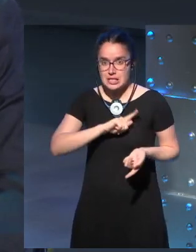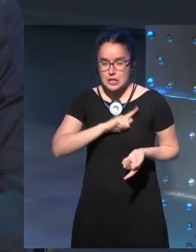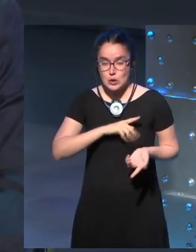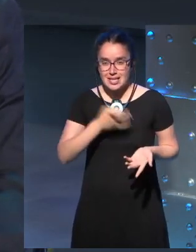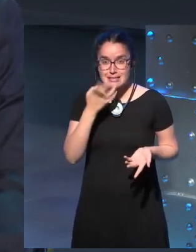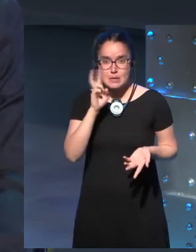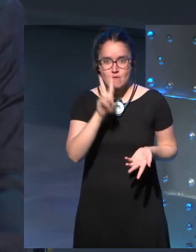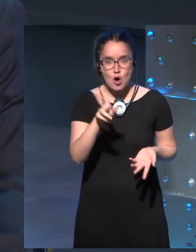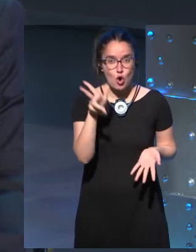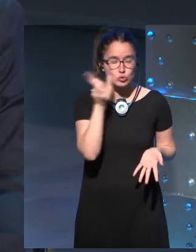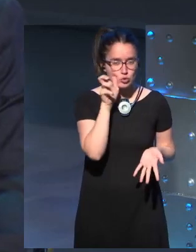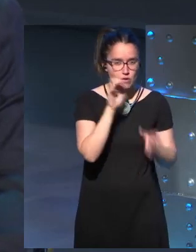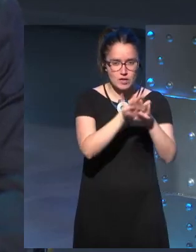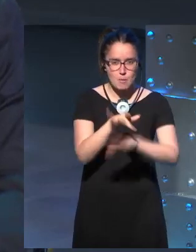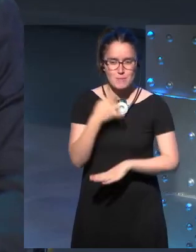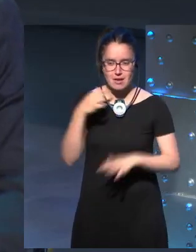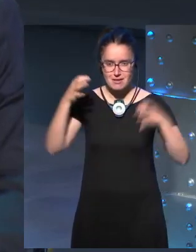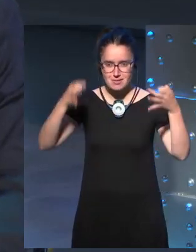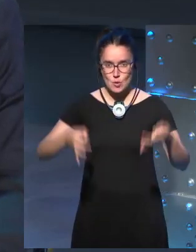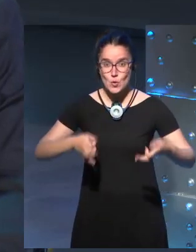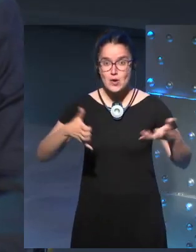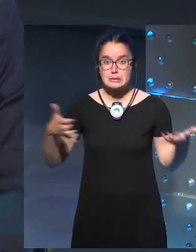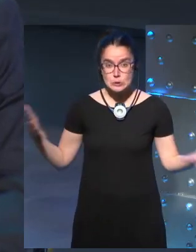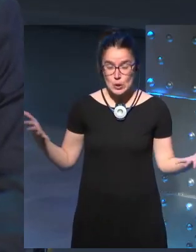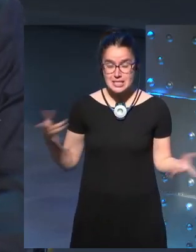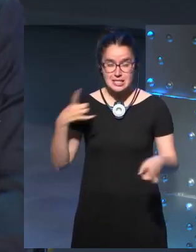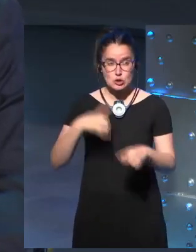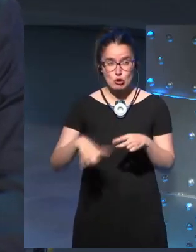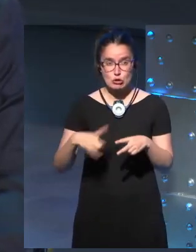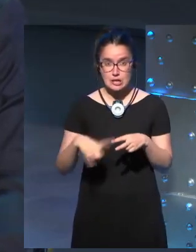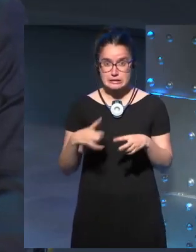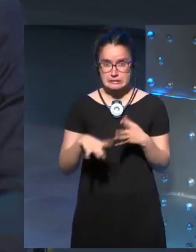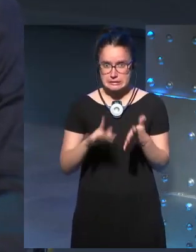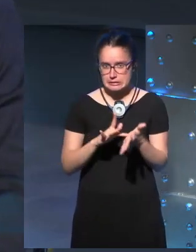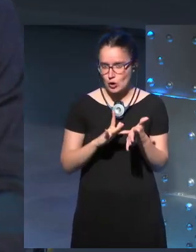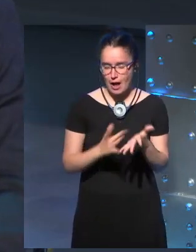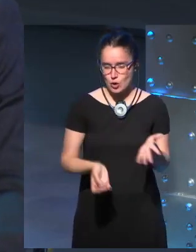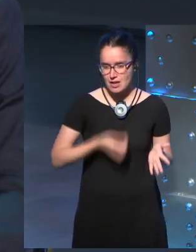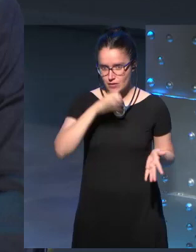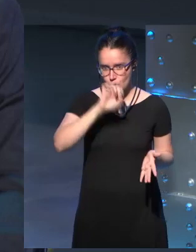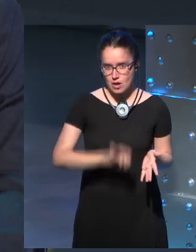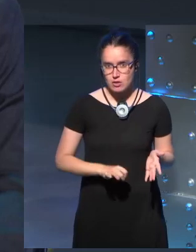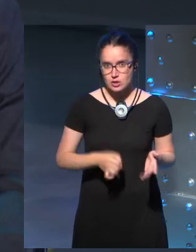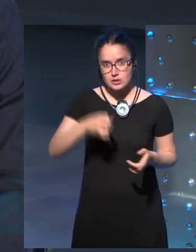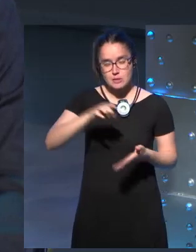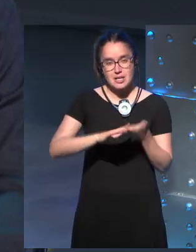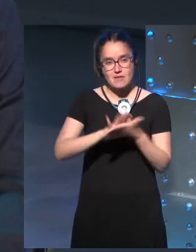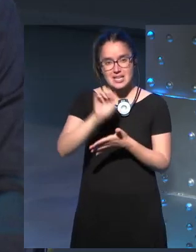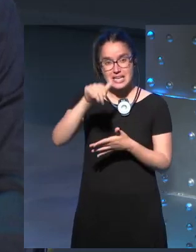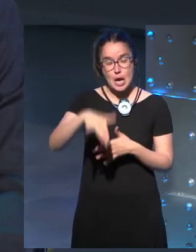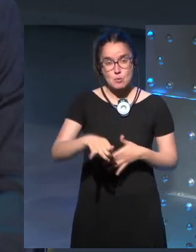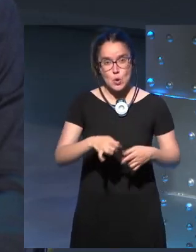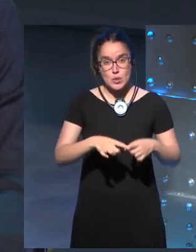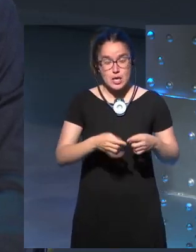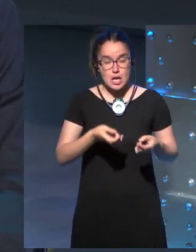have the feeling that if I watch it and I listen to it, Athletic is going to lose. So these things happen to supporters. Yeah, Simon